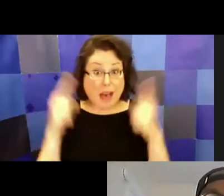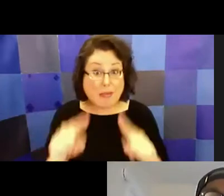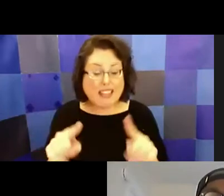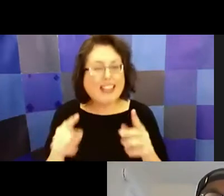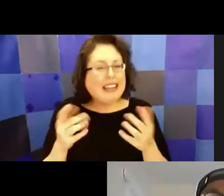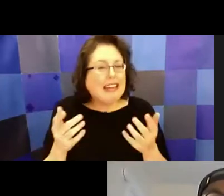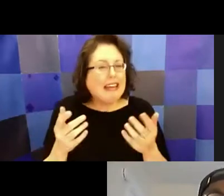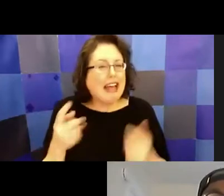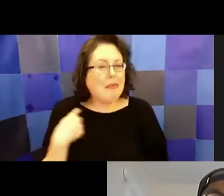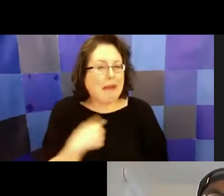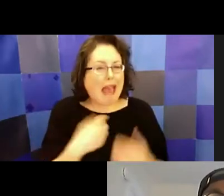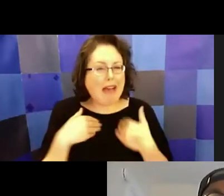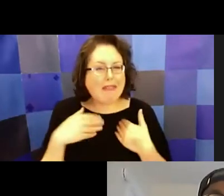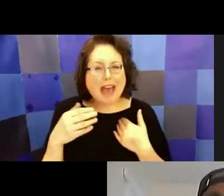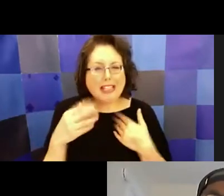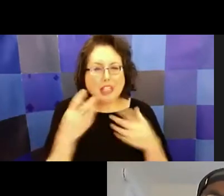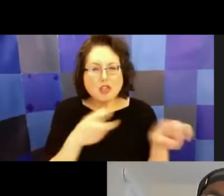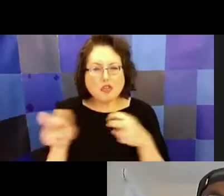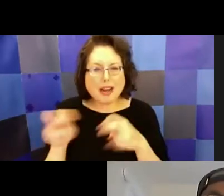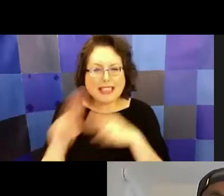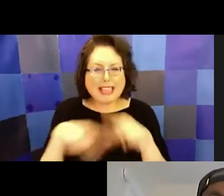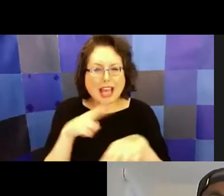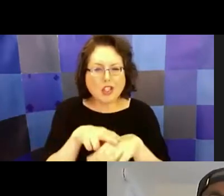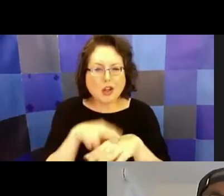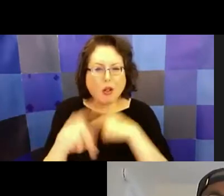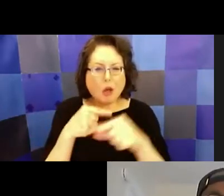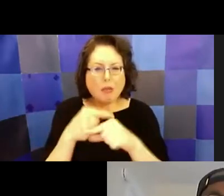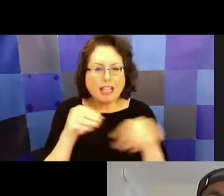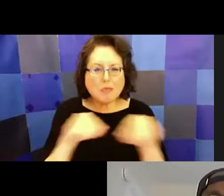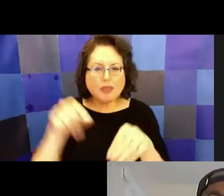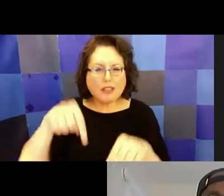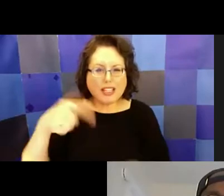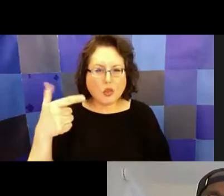know, transnational globalized moment of the 21st century,